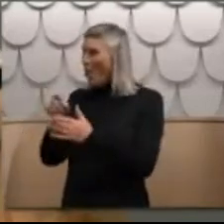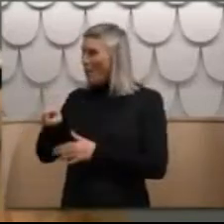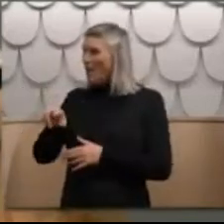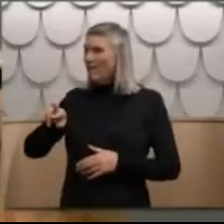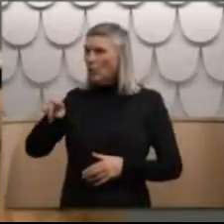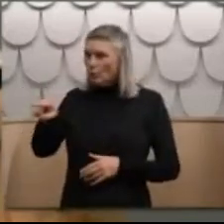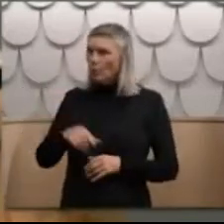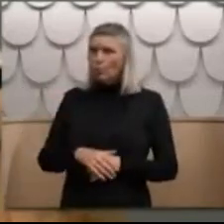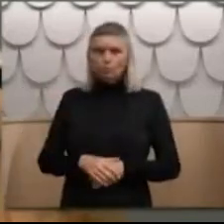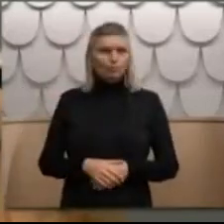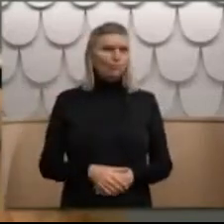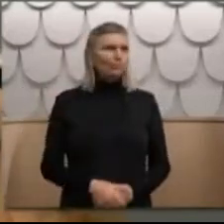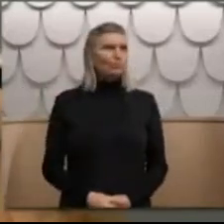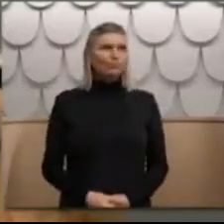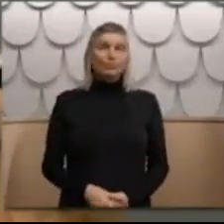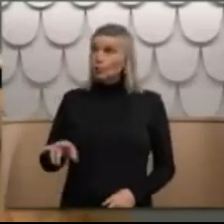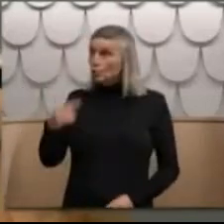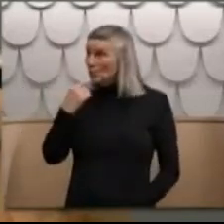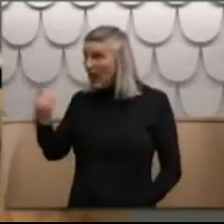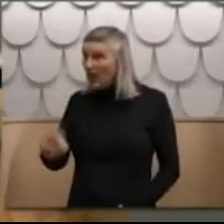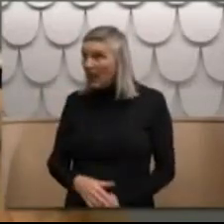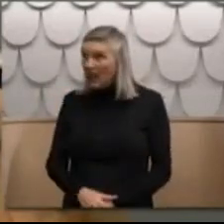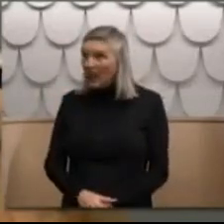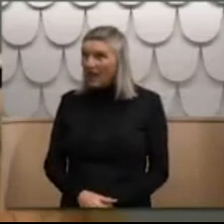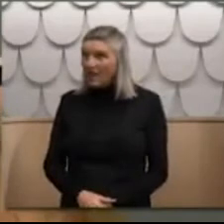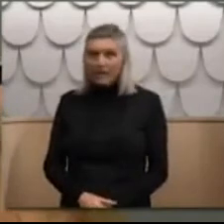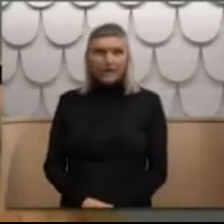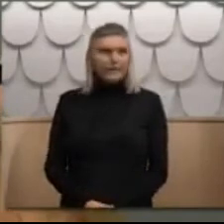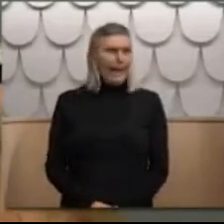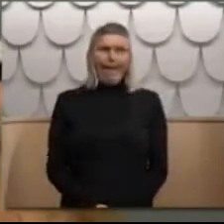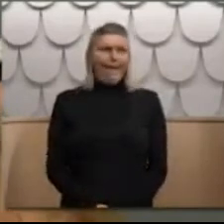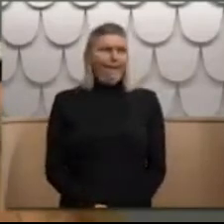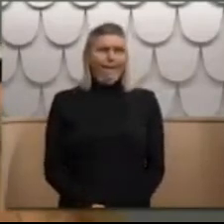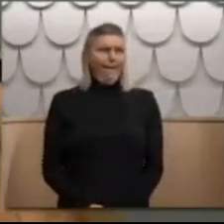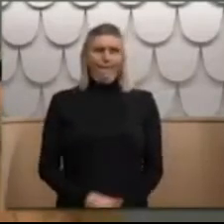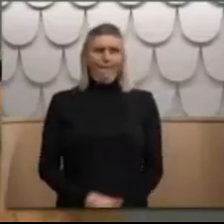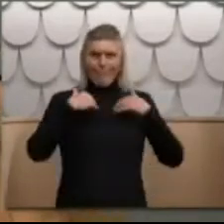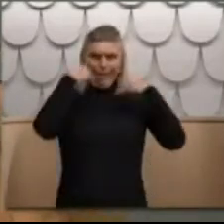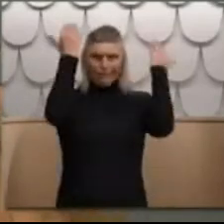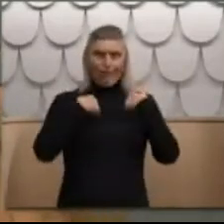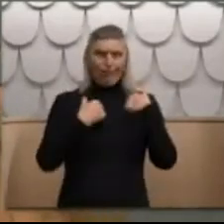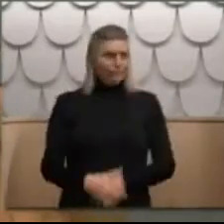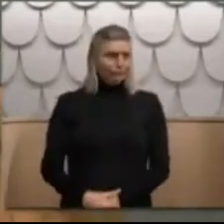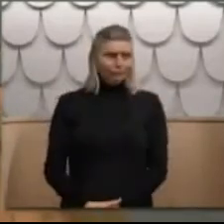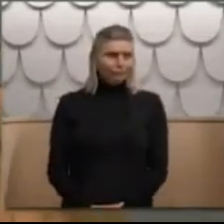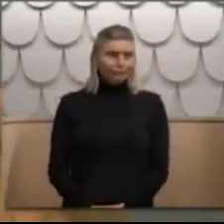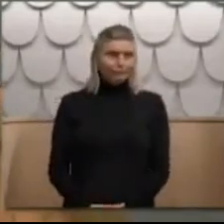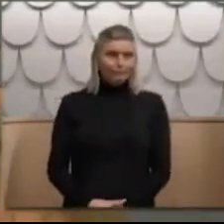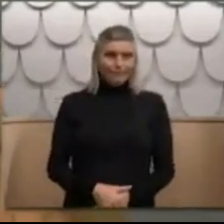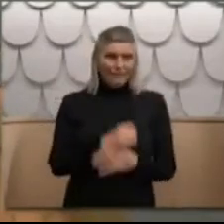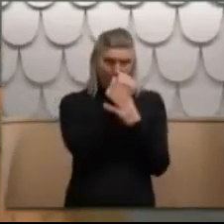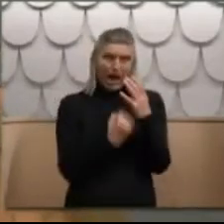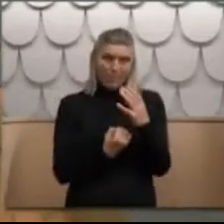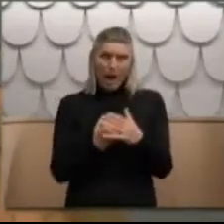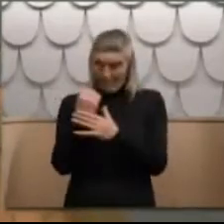No. Did you tell them about it? No. It's embarrassing. Whakamā? Yeah.